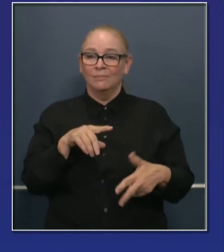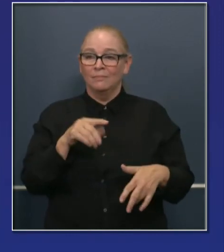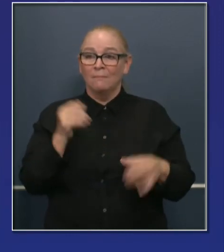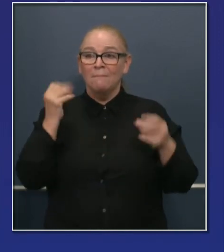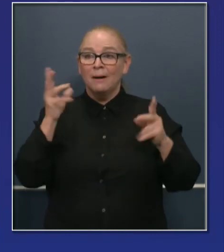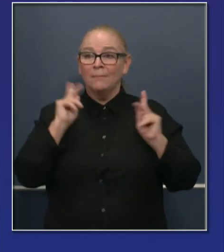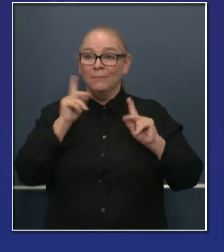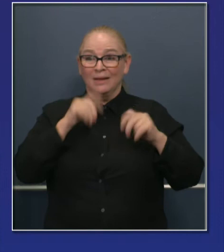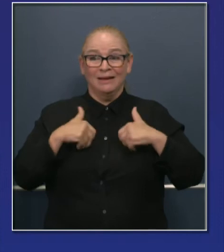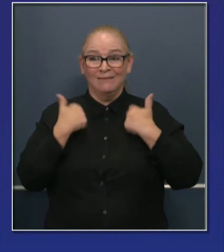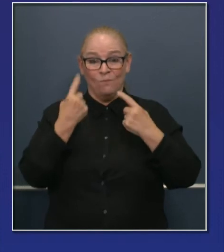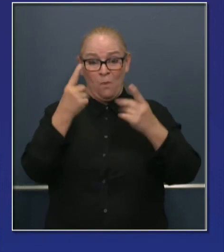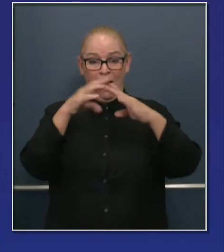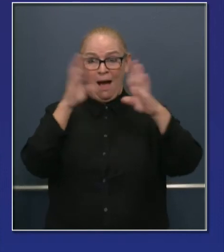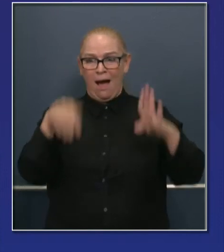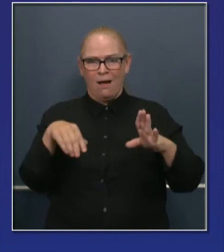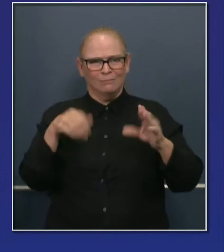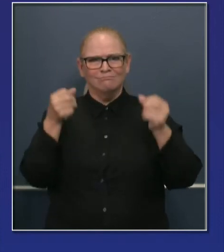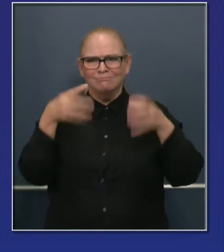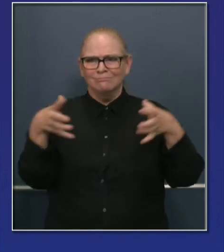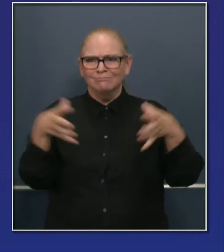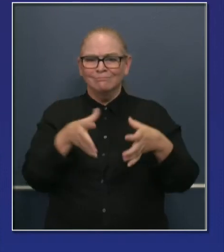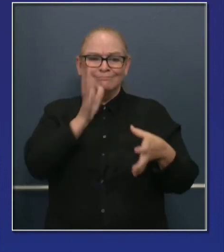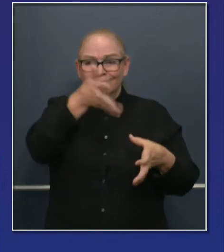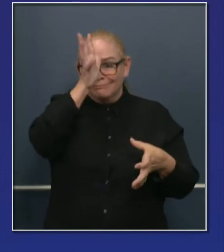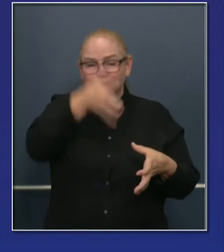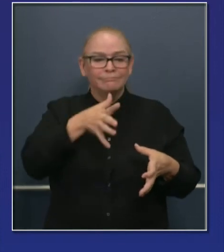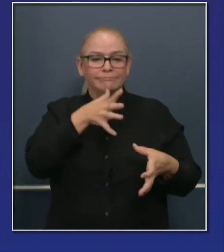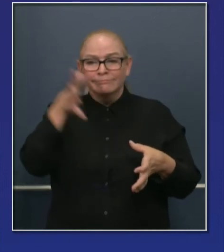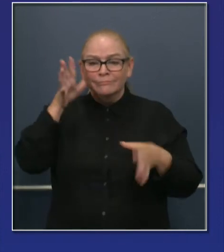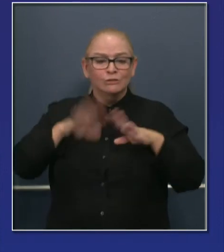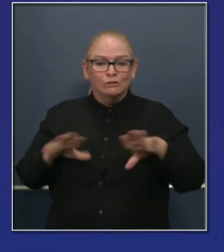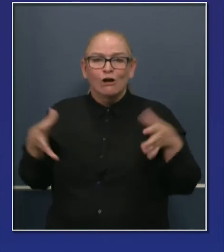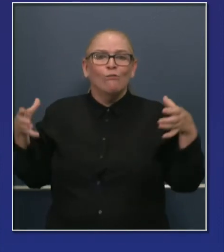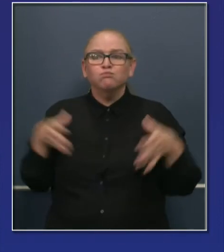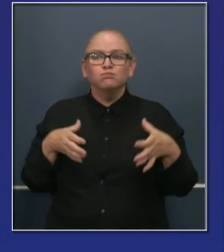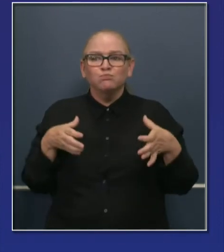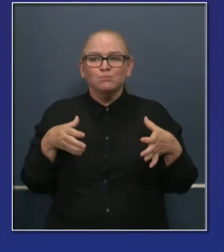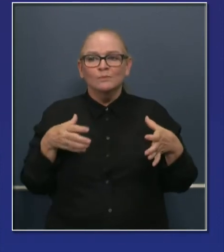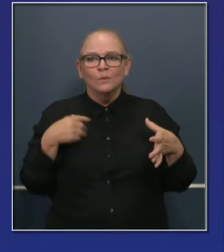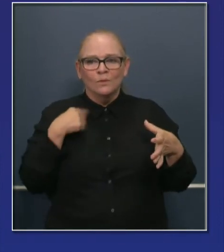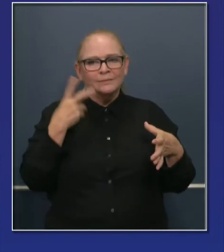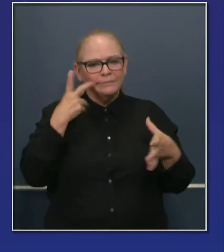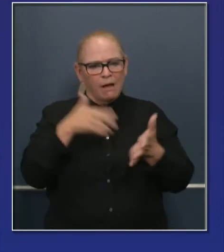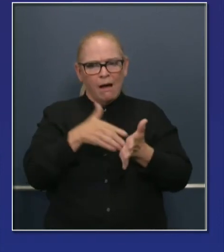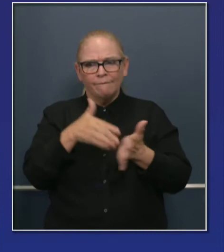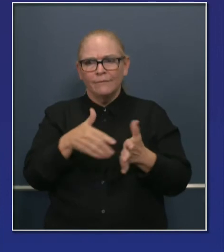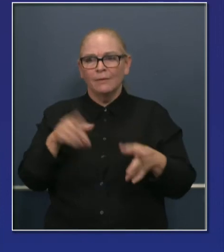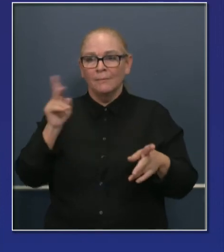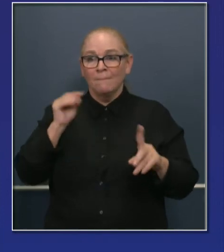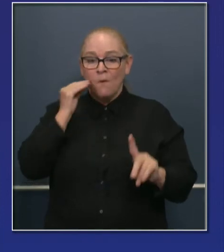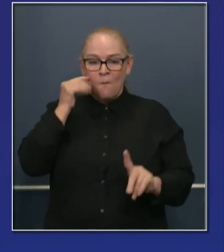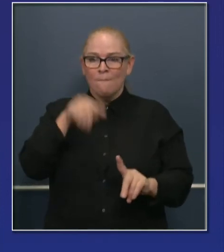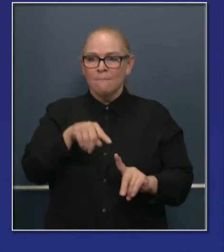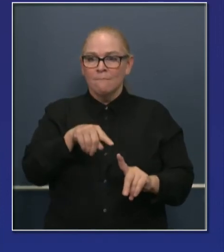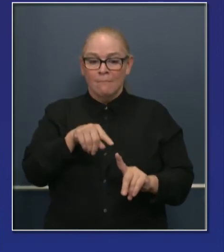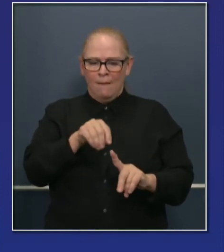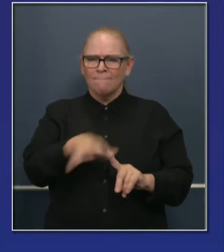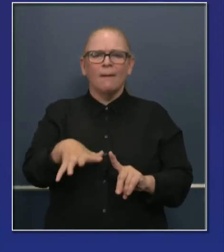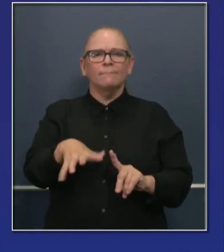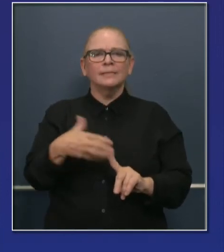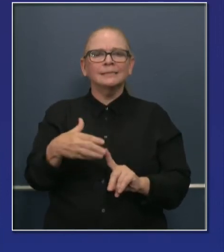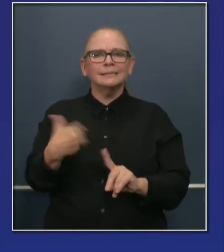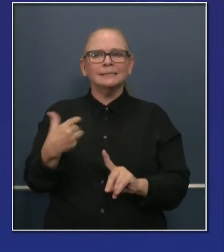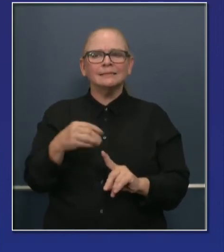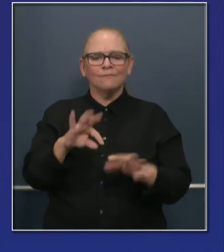multi-generational families. We're seeing a lot of spread now in people's backyards, their front yards, as well as